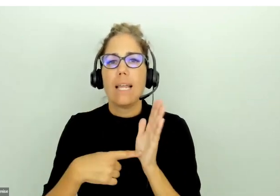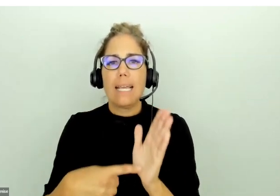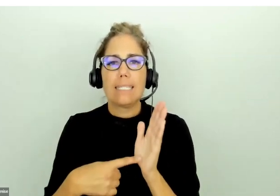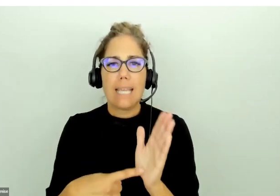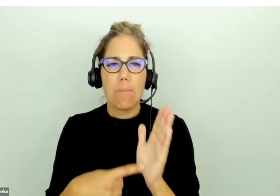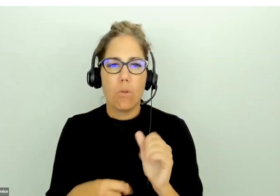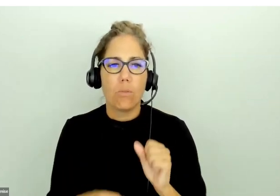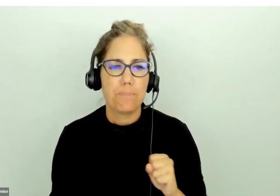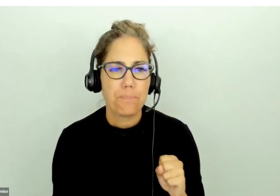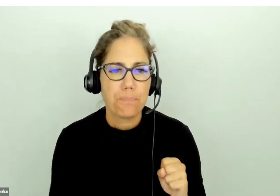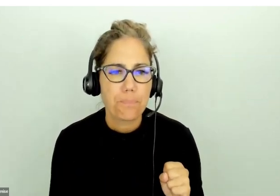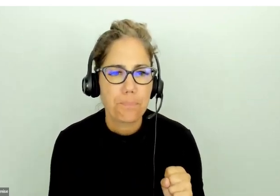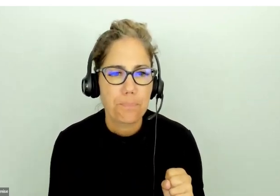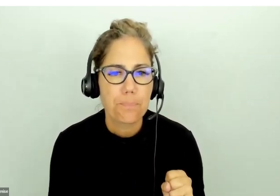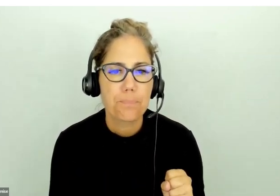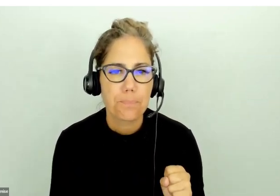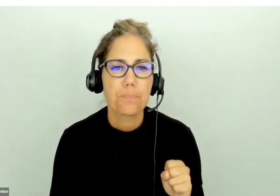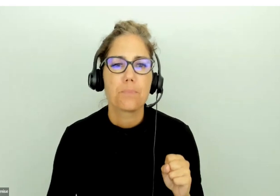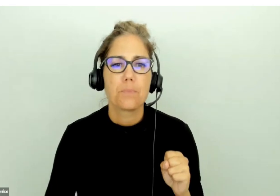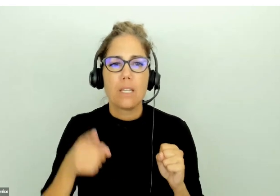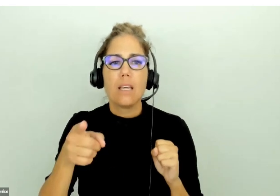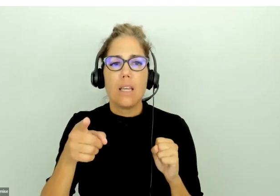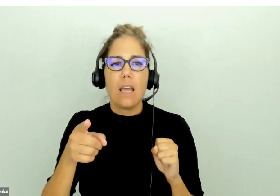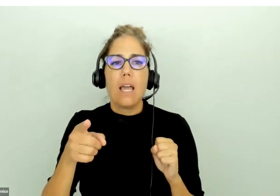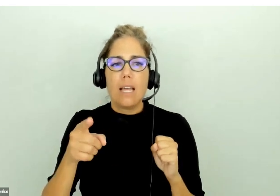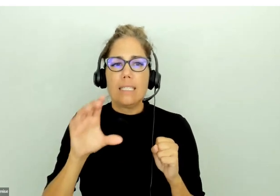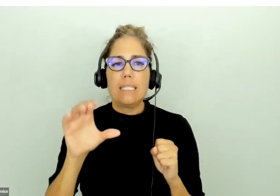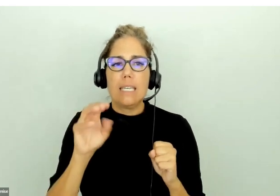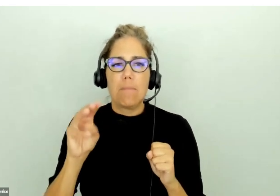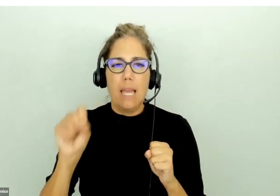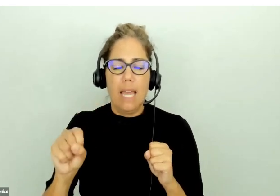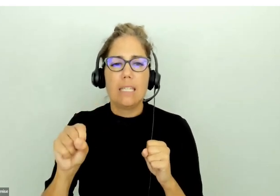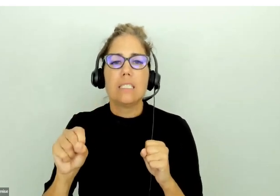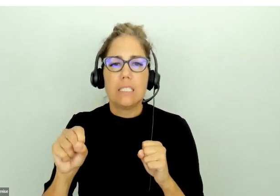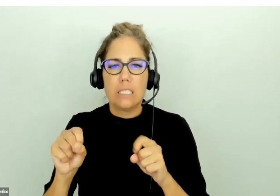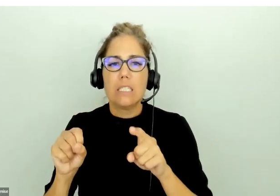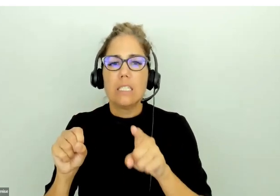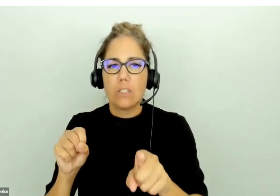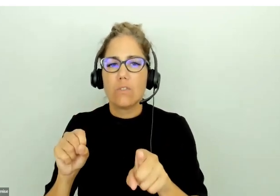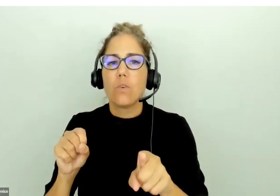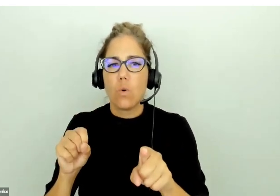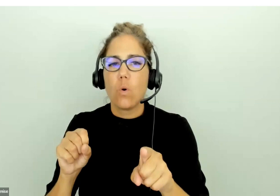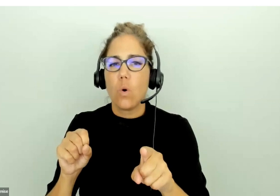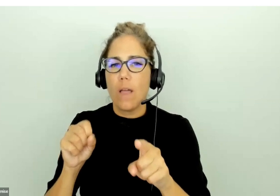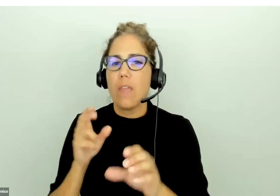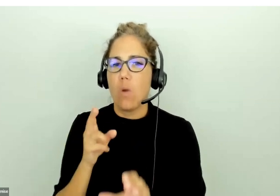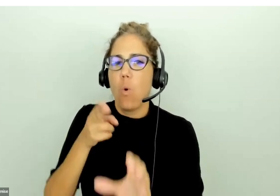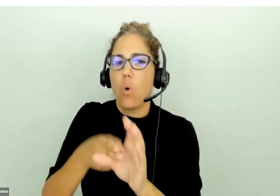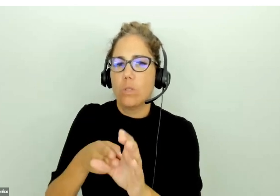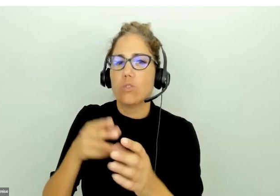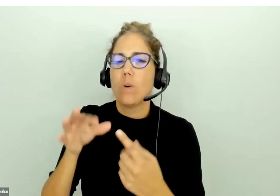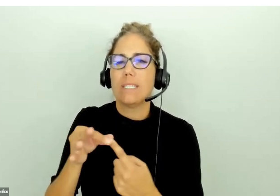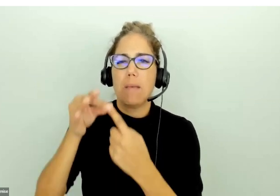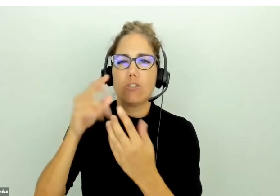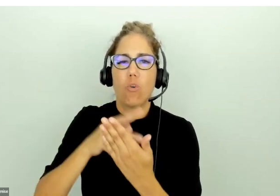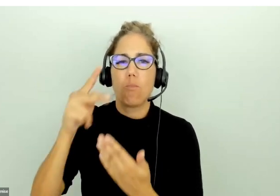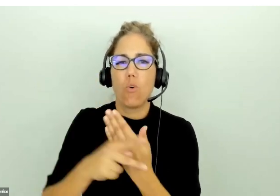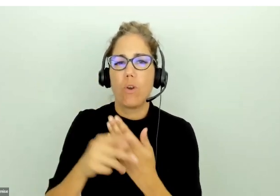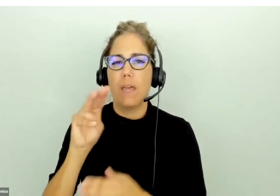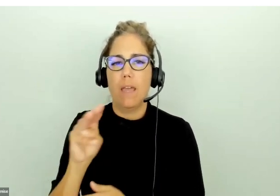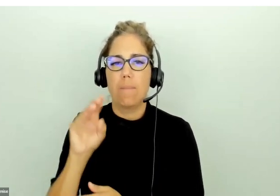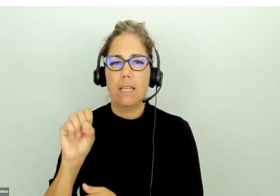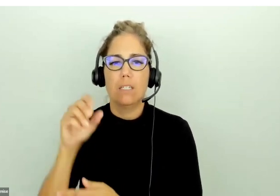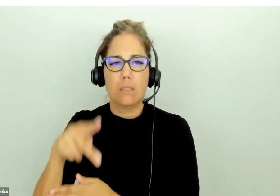access to the Medicare Savings Program that will increase the number of older adults enrolled in the program, which helps to